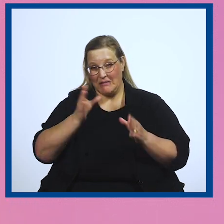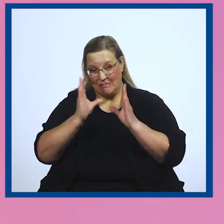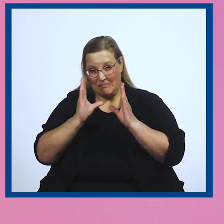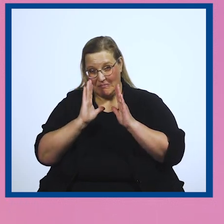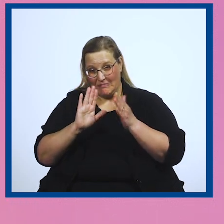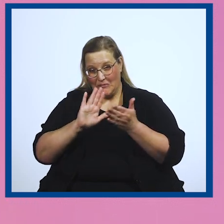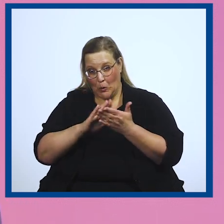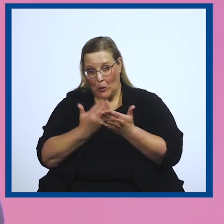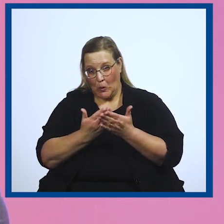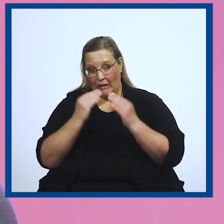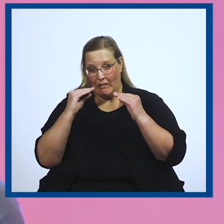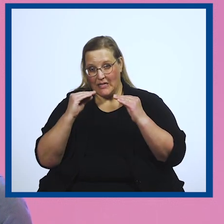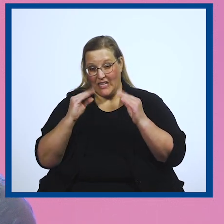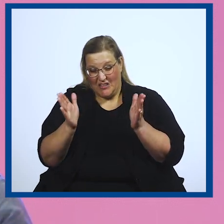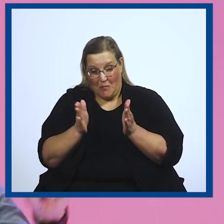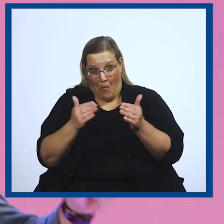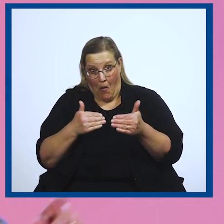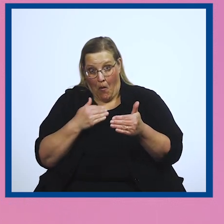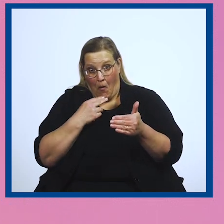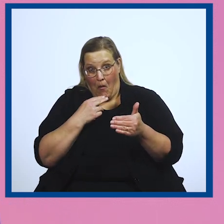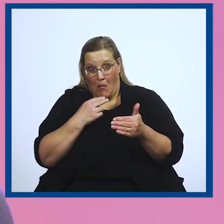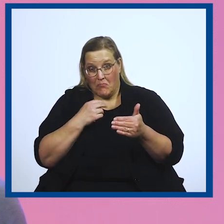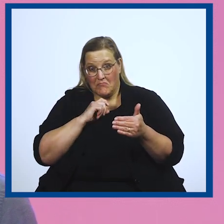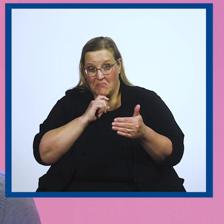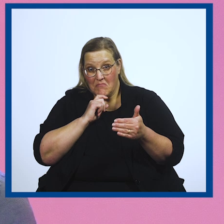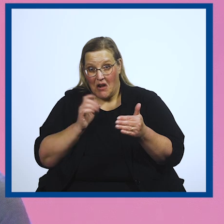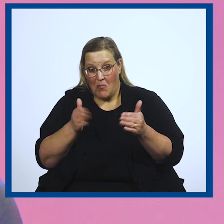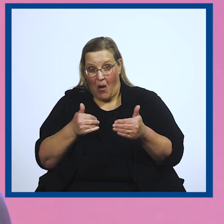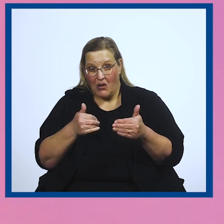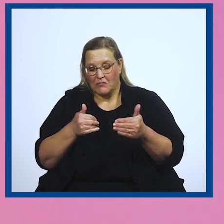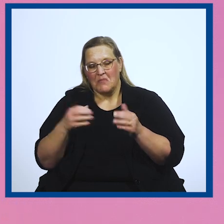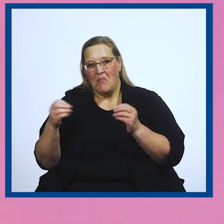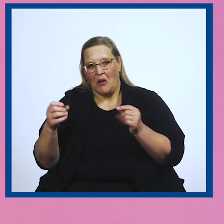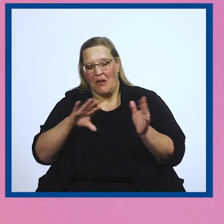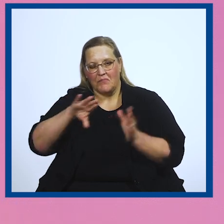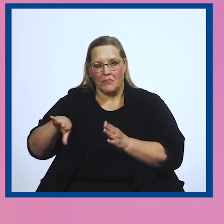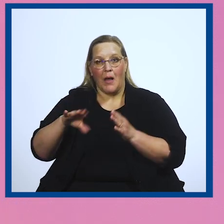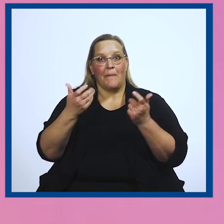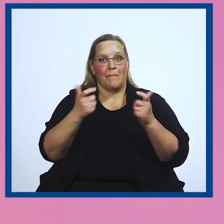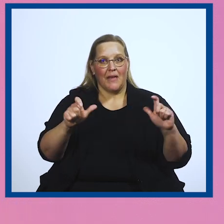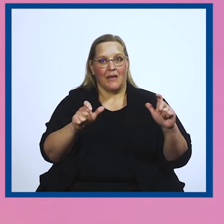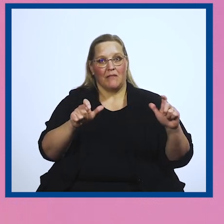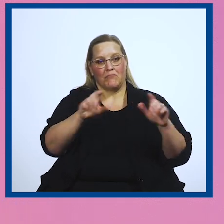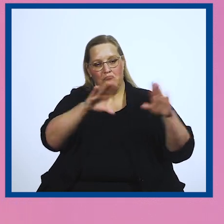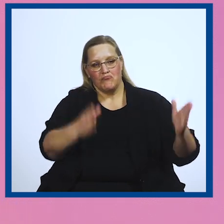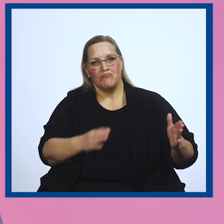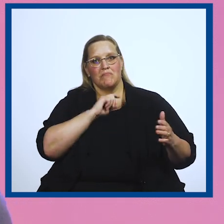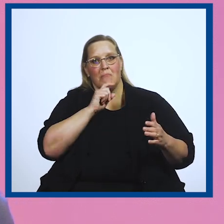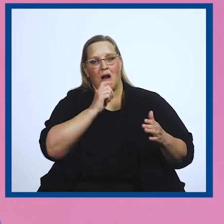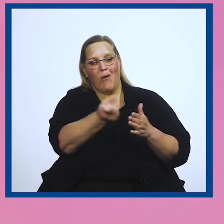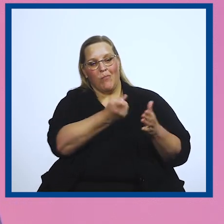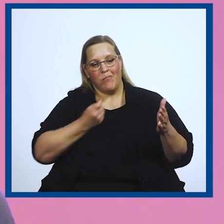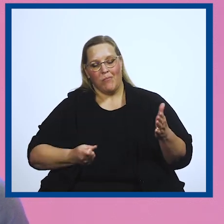lesson here. It's not the small metal box, that's the microwave. It's the big metal box. And I'm gonna put it in there at 325 degrees. And I'm gonna put